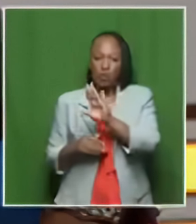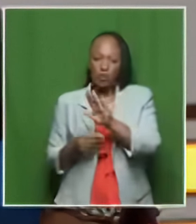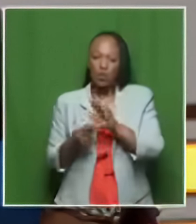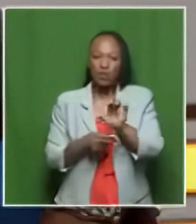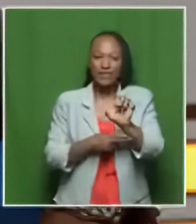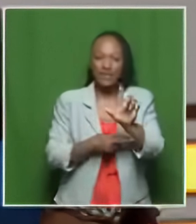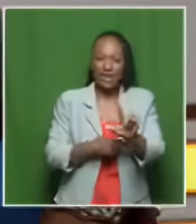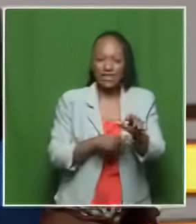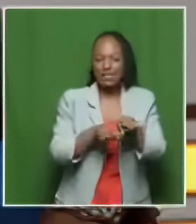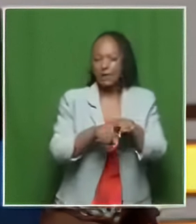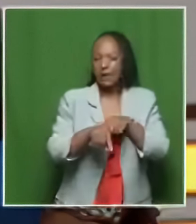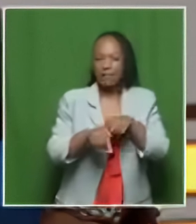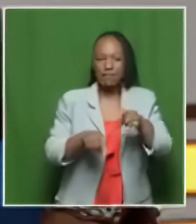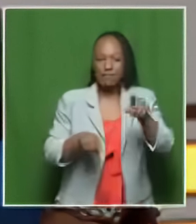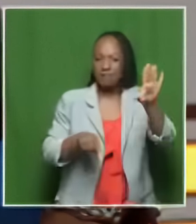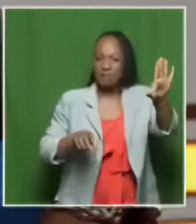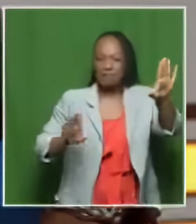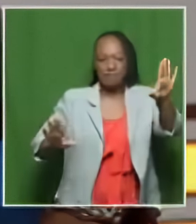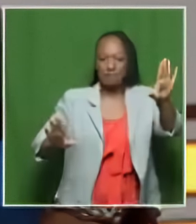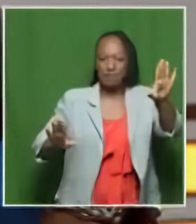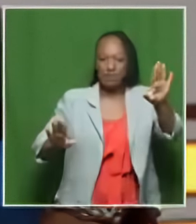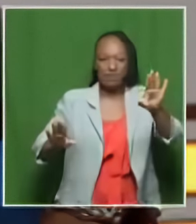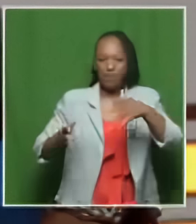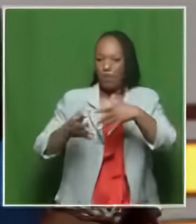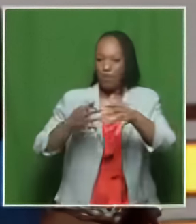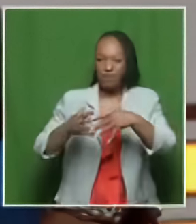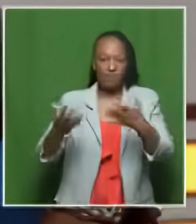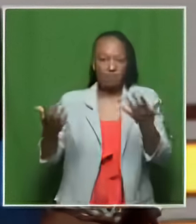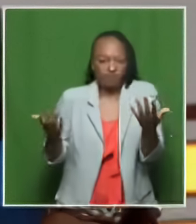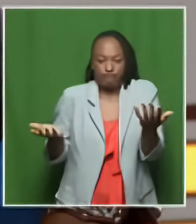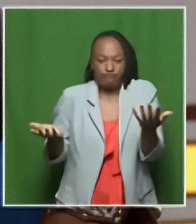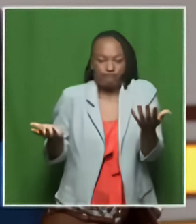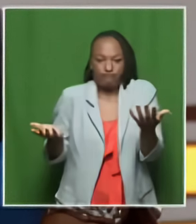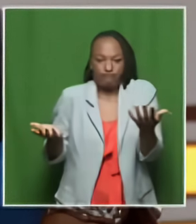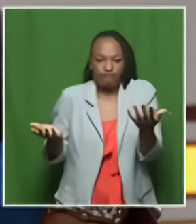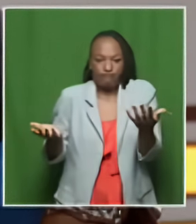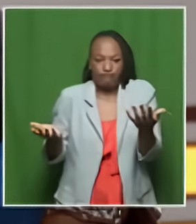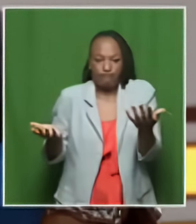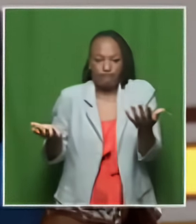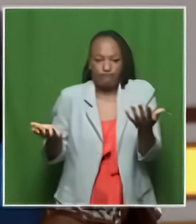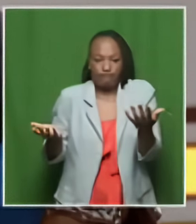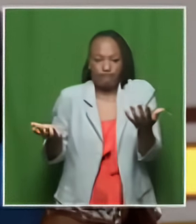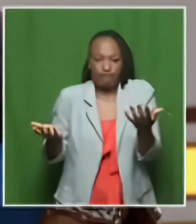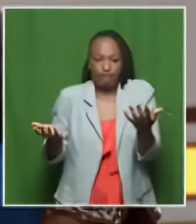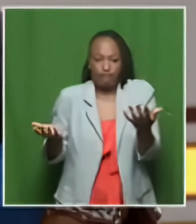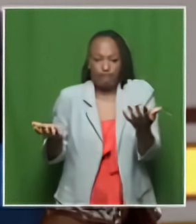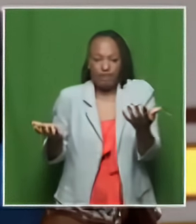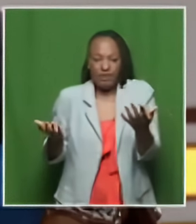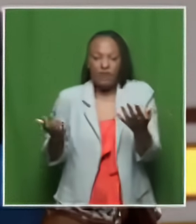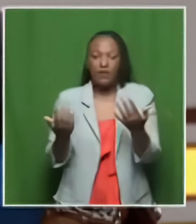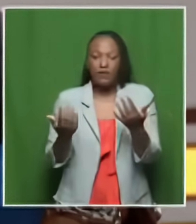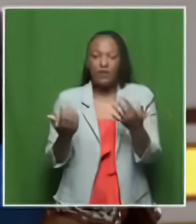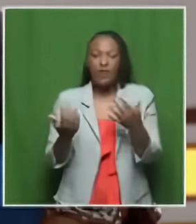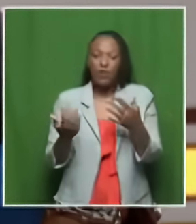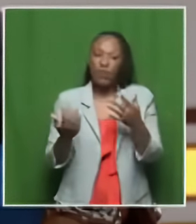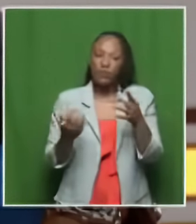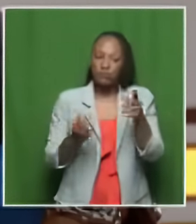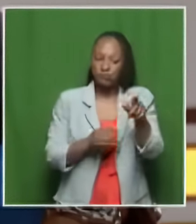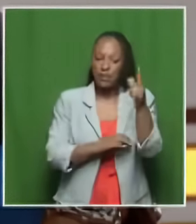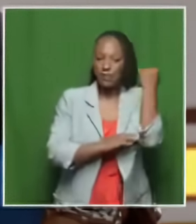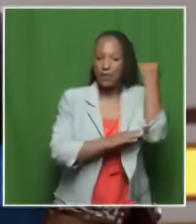London the same day. Once she says, so whatever, yes, then we'll put in a leave to